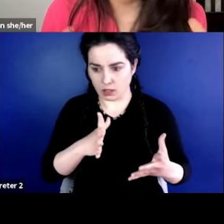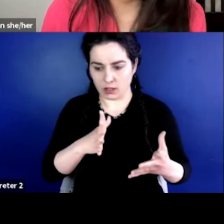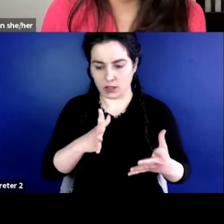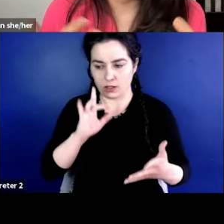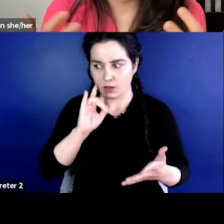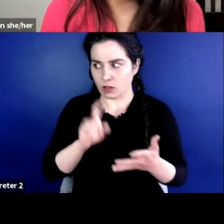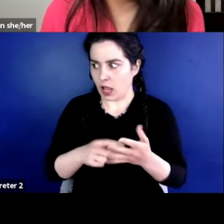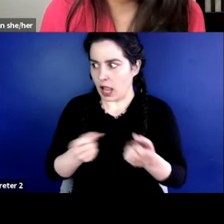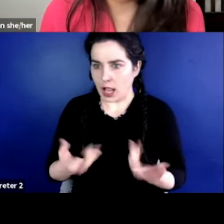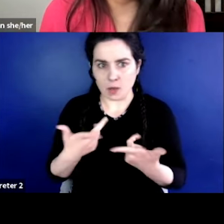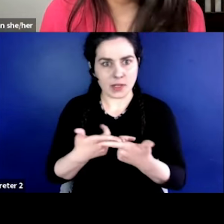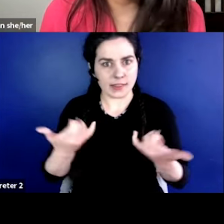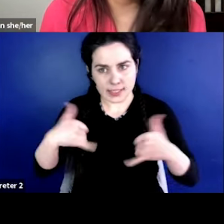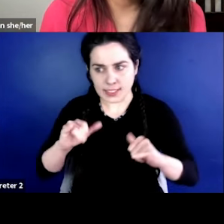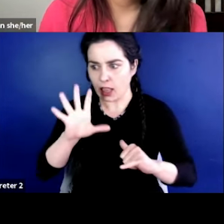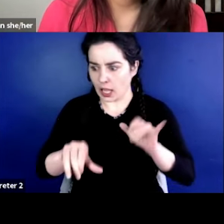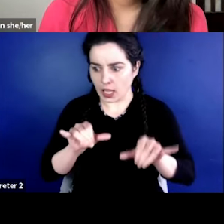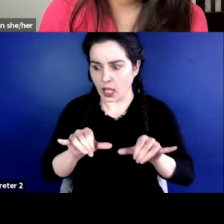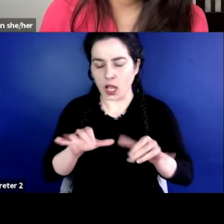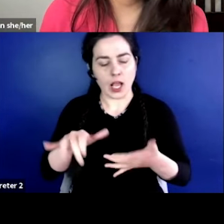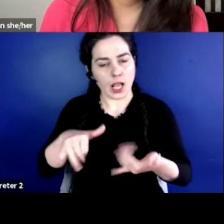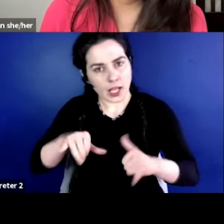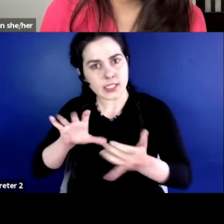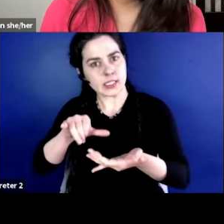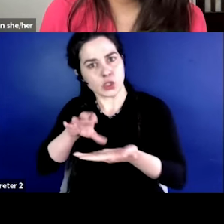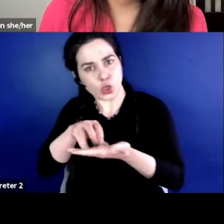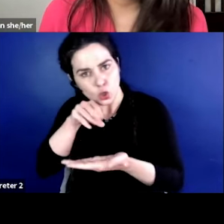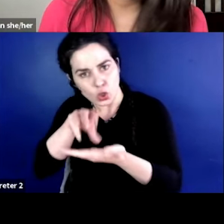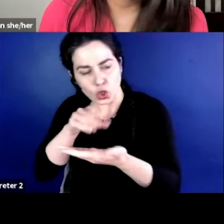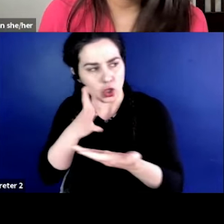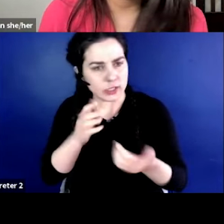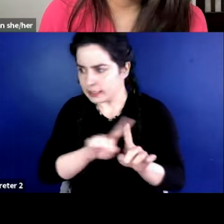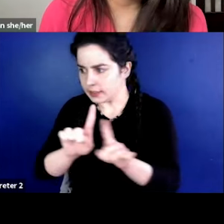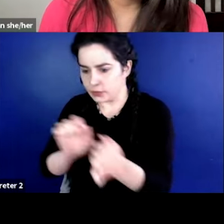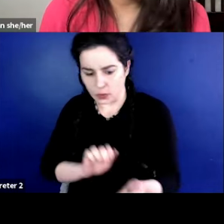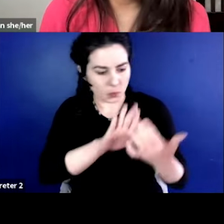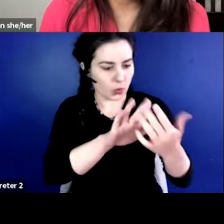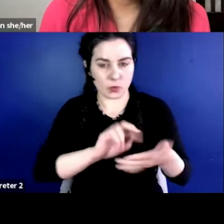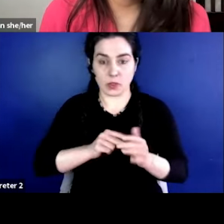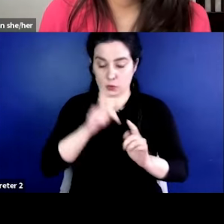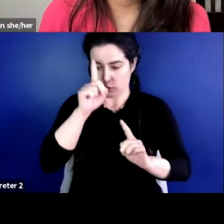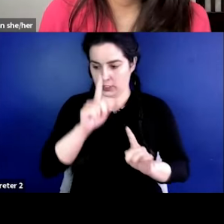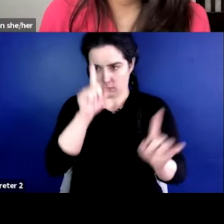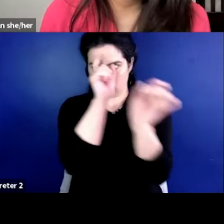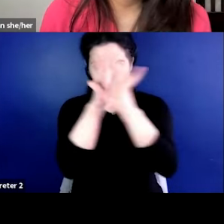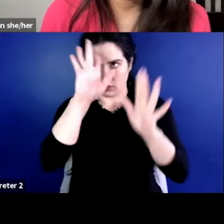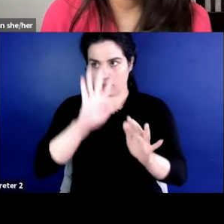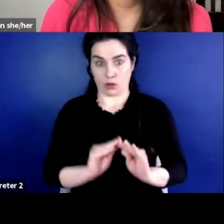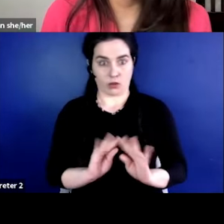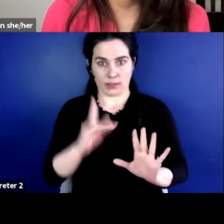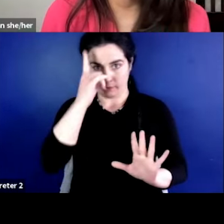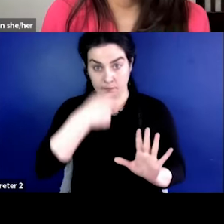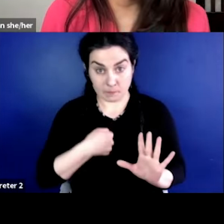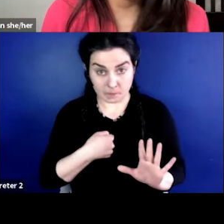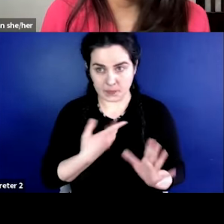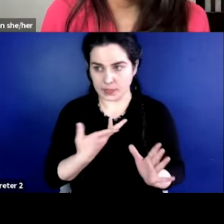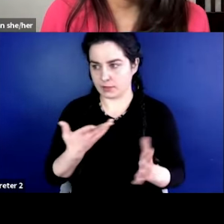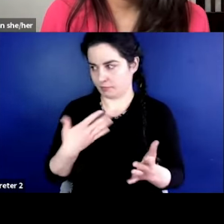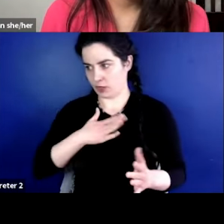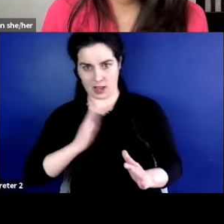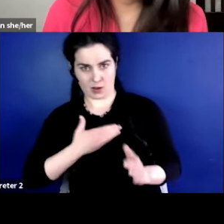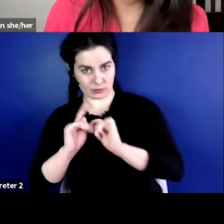and how many different approaches I had to look at. And so it was really clear for me and for our whole team is that people wanted opportunities to